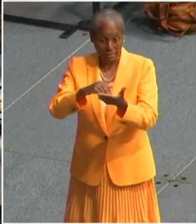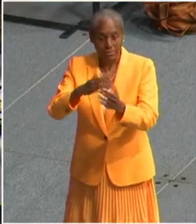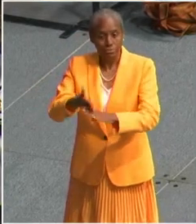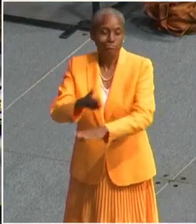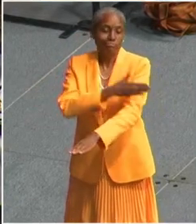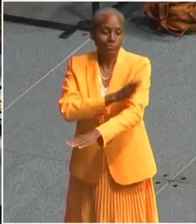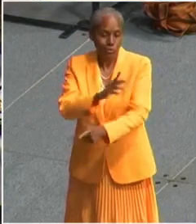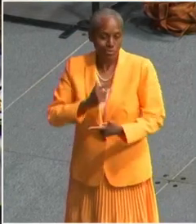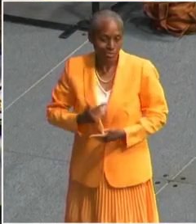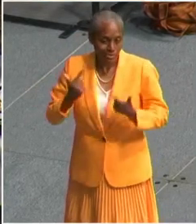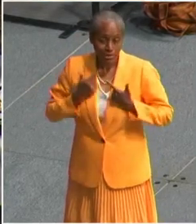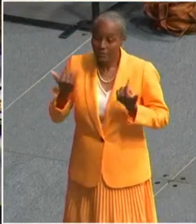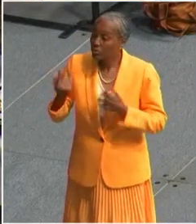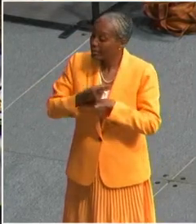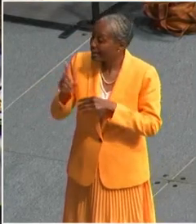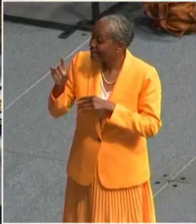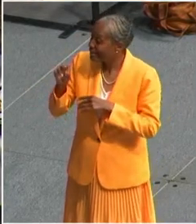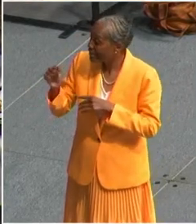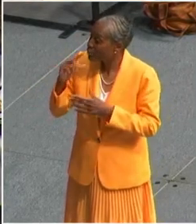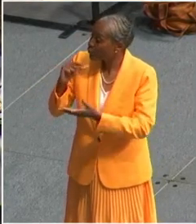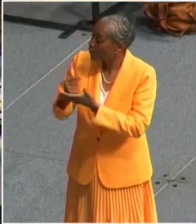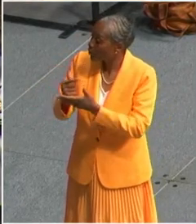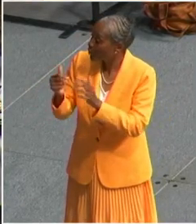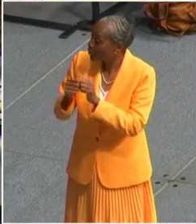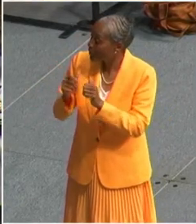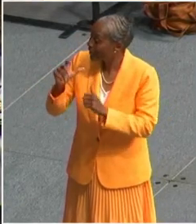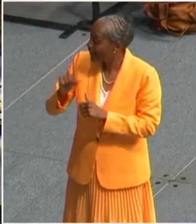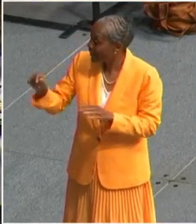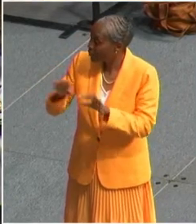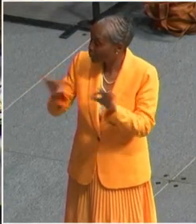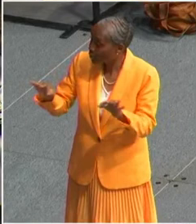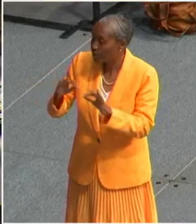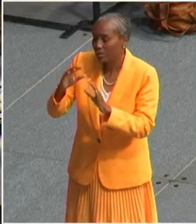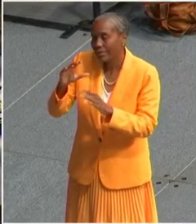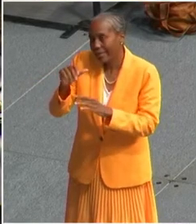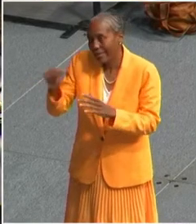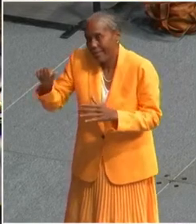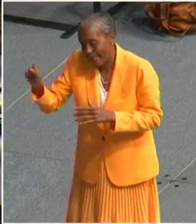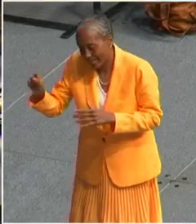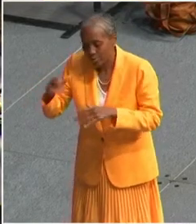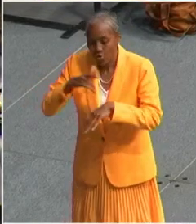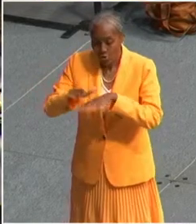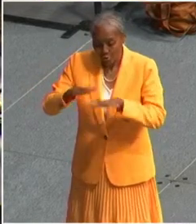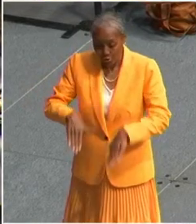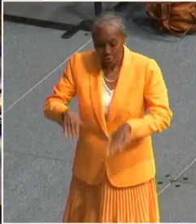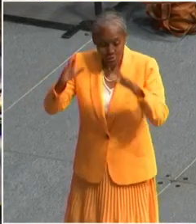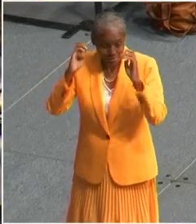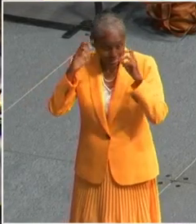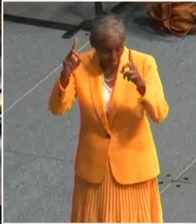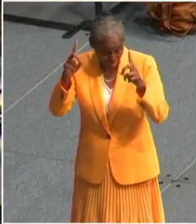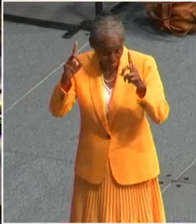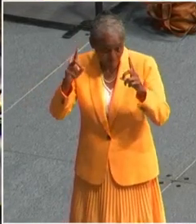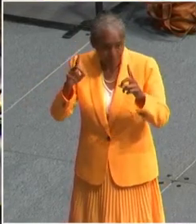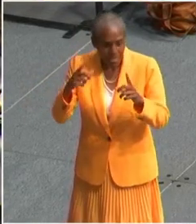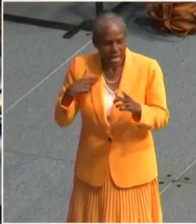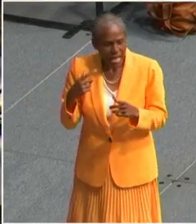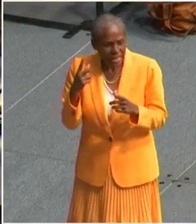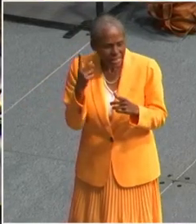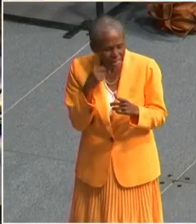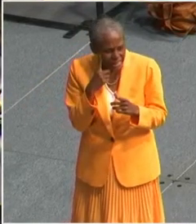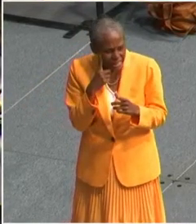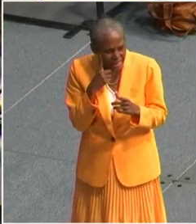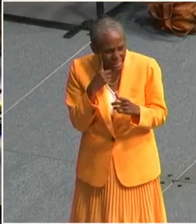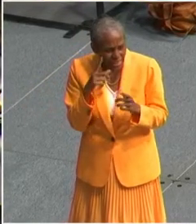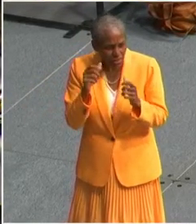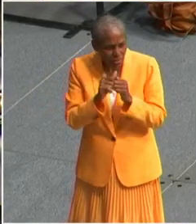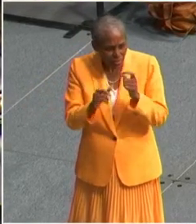life. And today, Diana is graduating with her Associate in Arts degree in Early Childhood Education. I believe that might be her on the